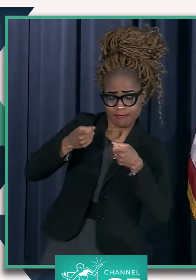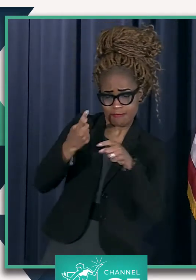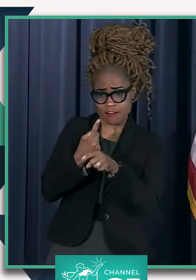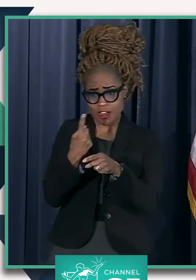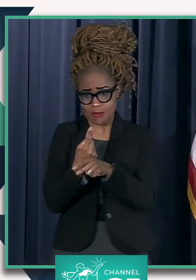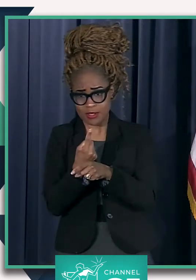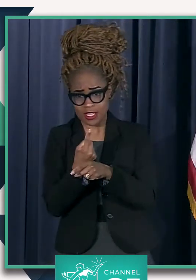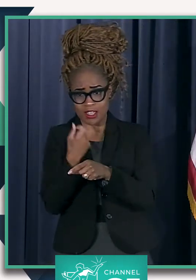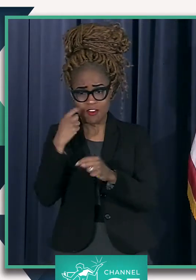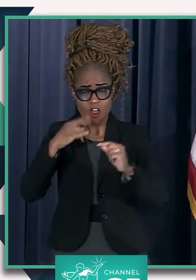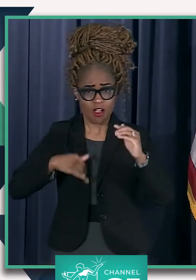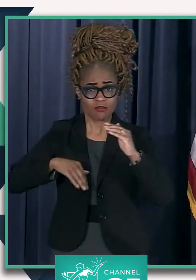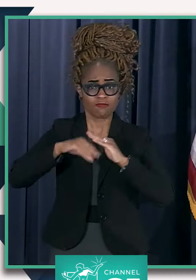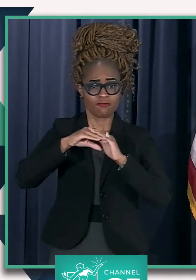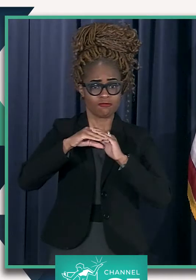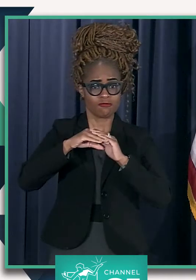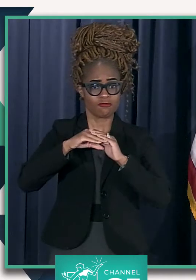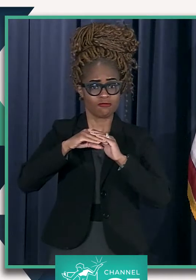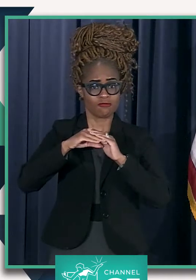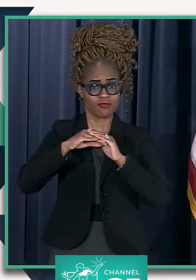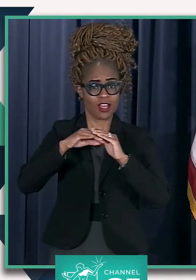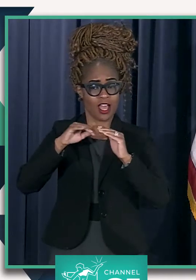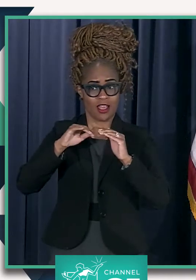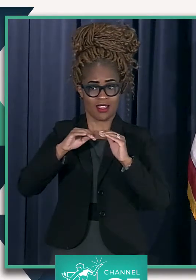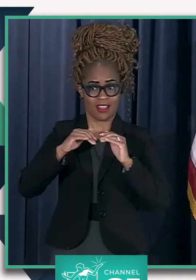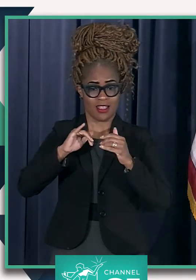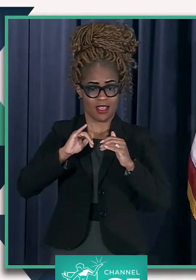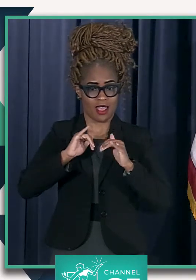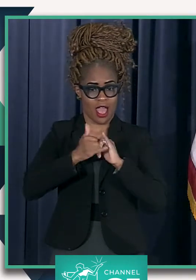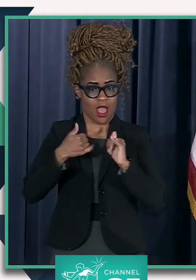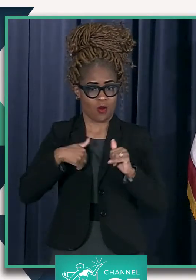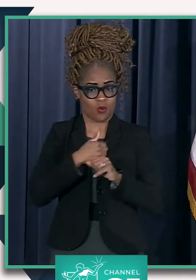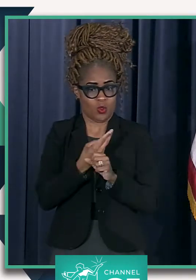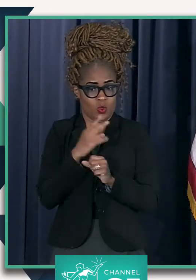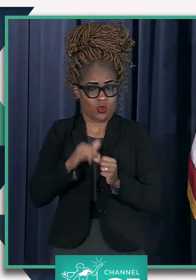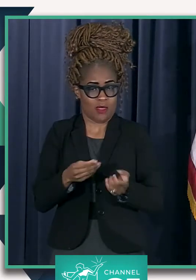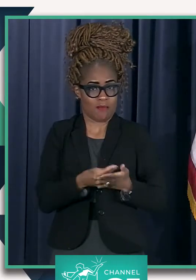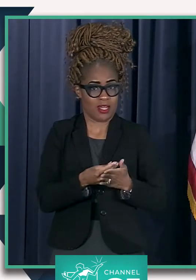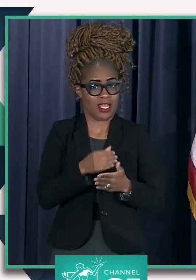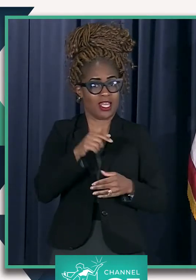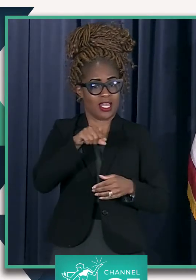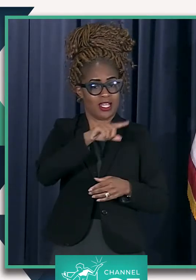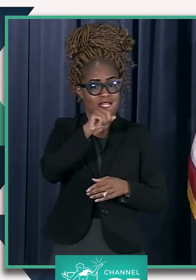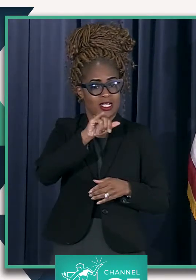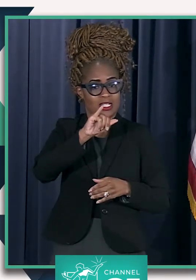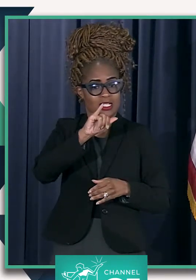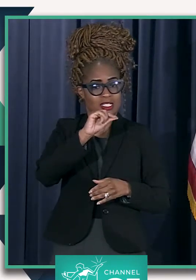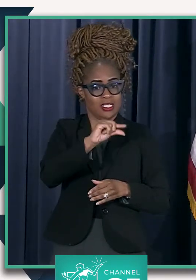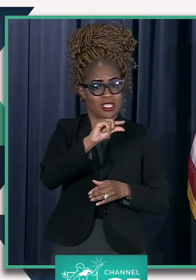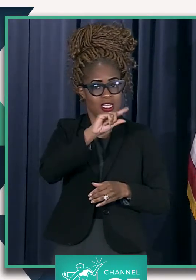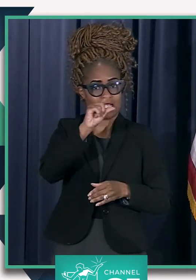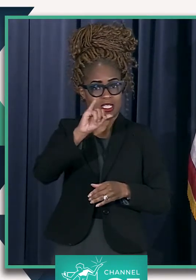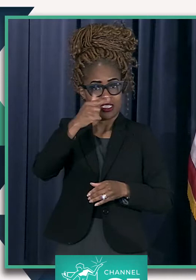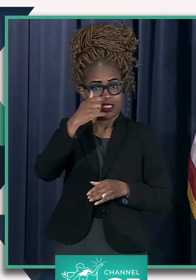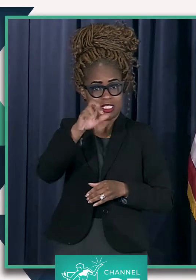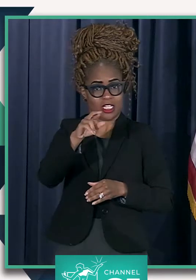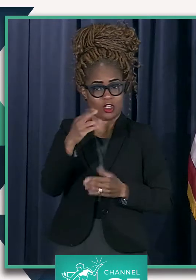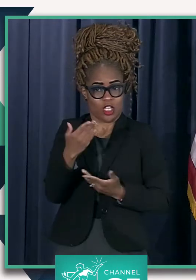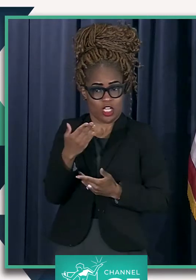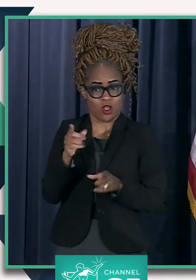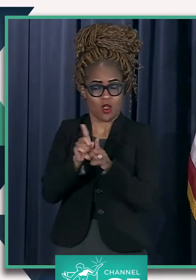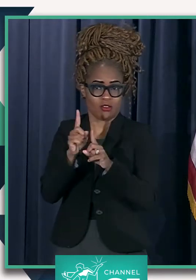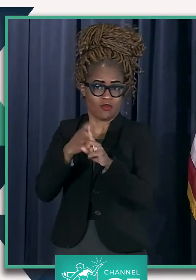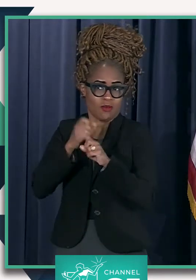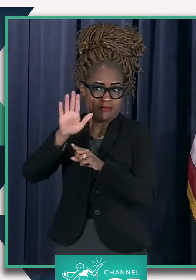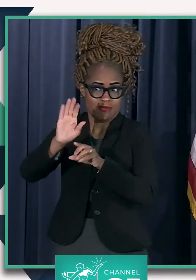to maximize how far those funds go, and to hear Ziegler's here as well from his